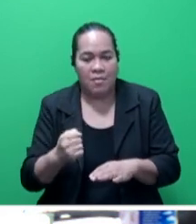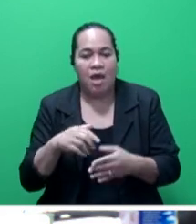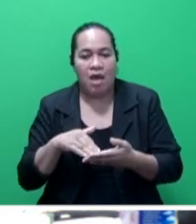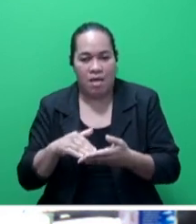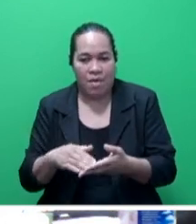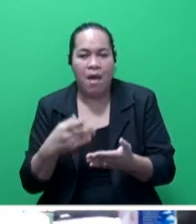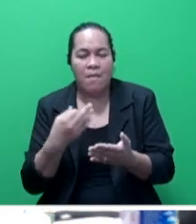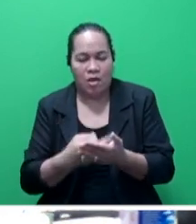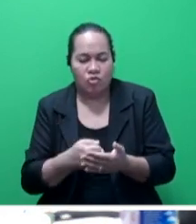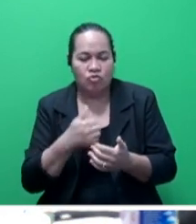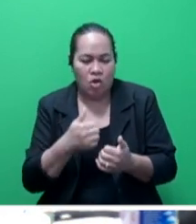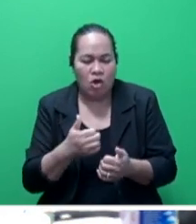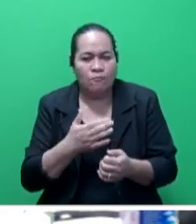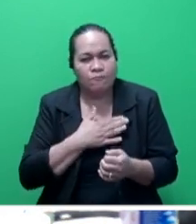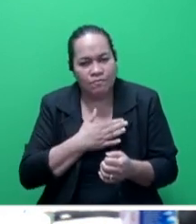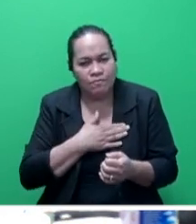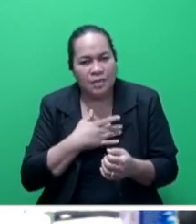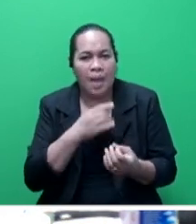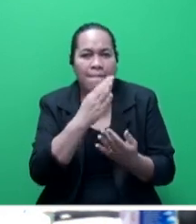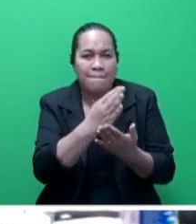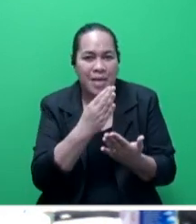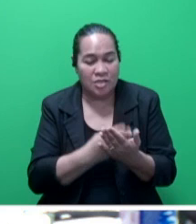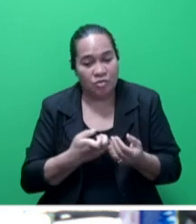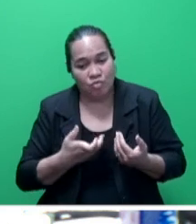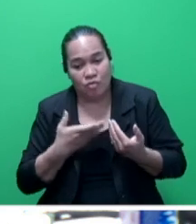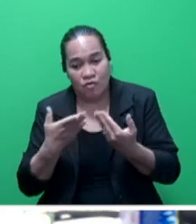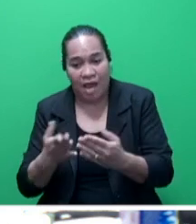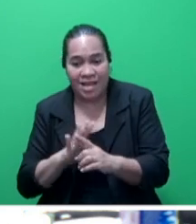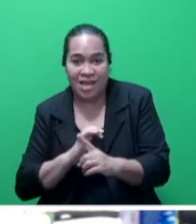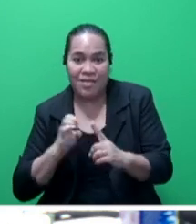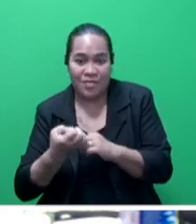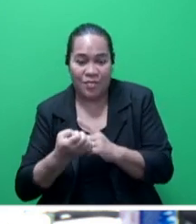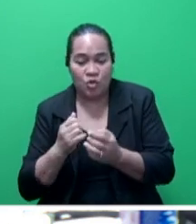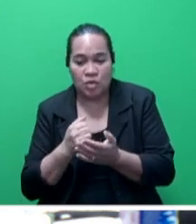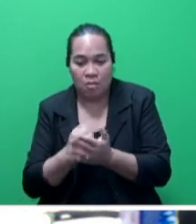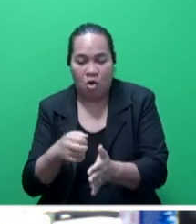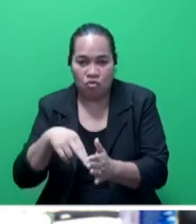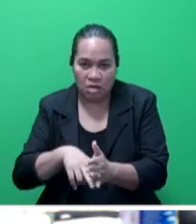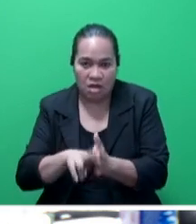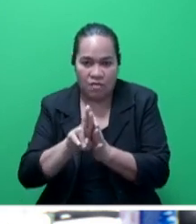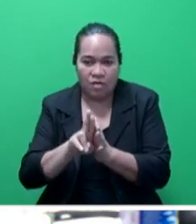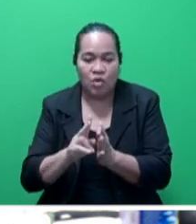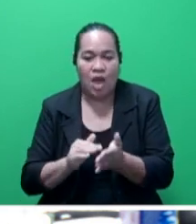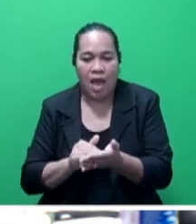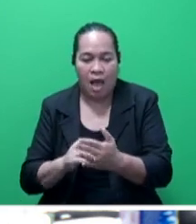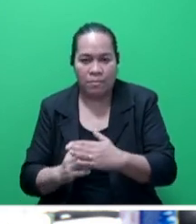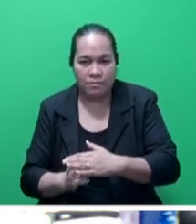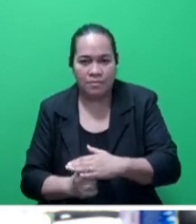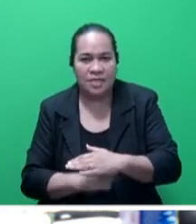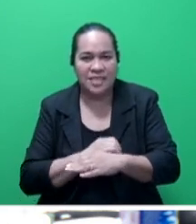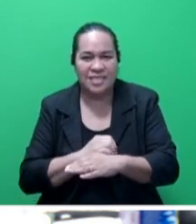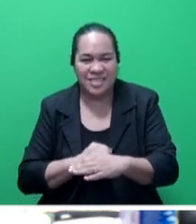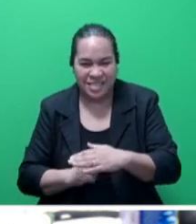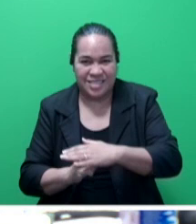compassionate, sensible and disciplined budget that provides the economic environment to support recovery and stability. This budget